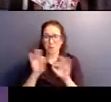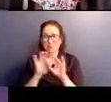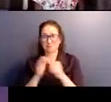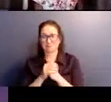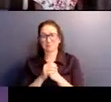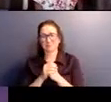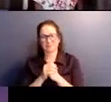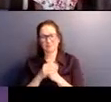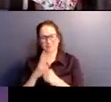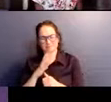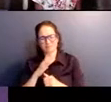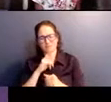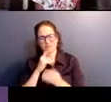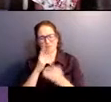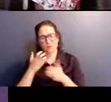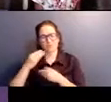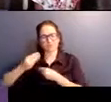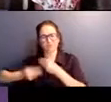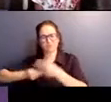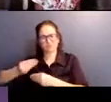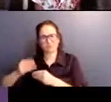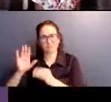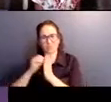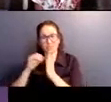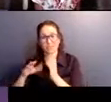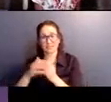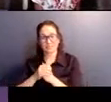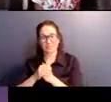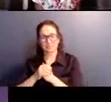is important to you, we want to pass it on to the students.